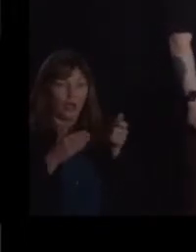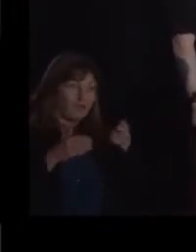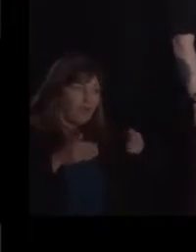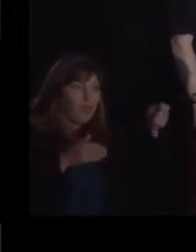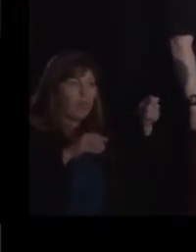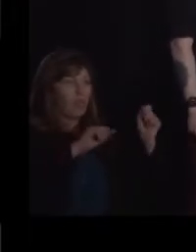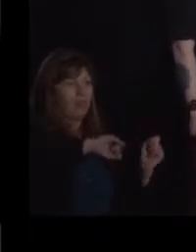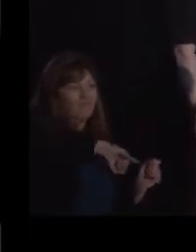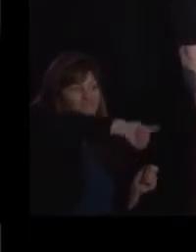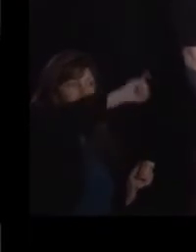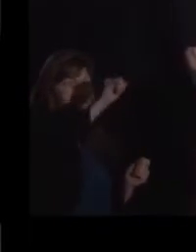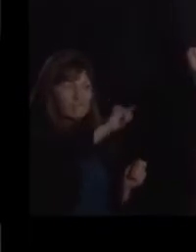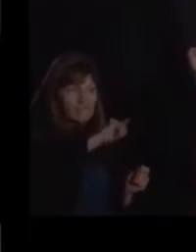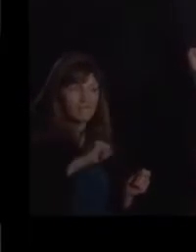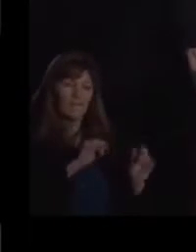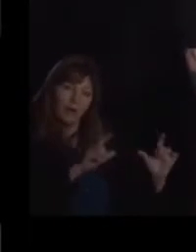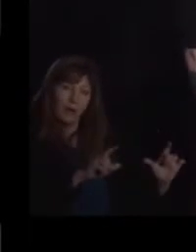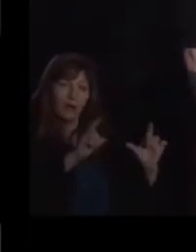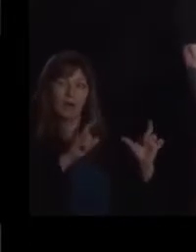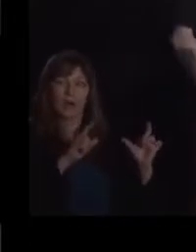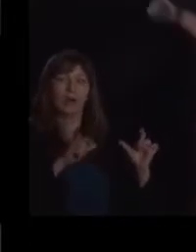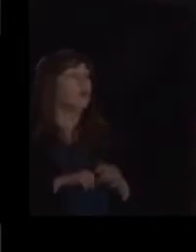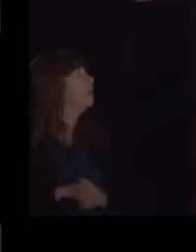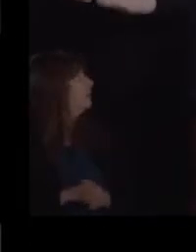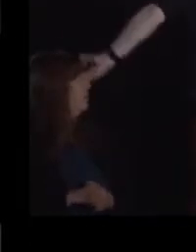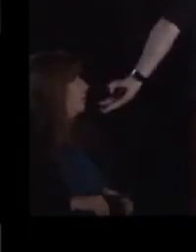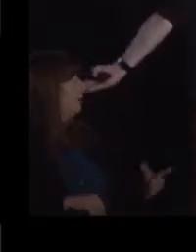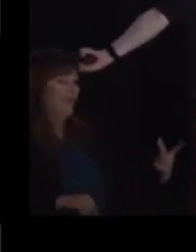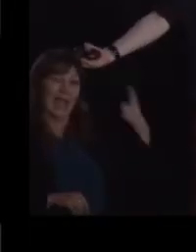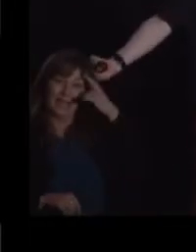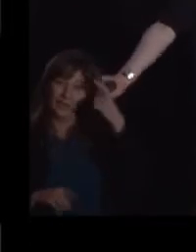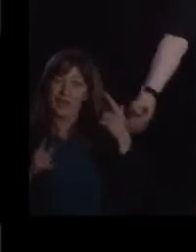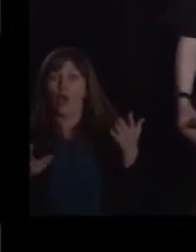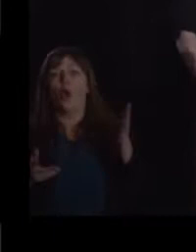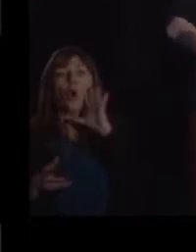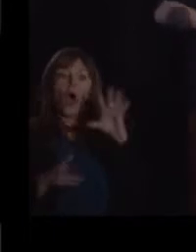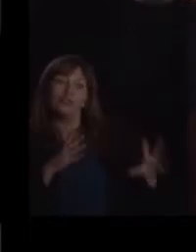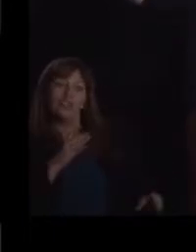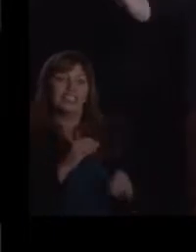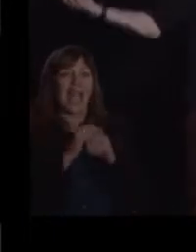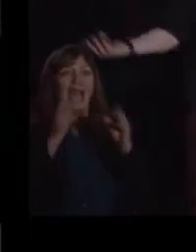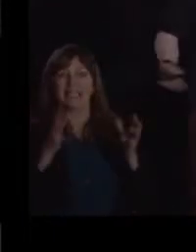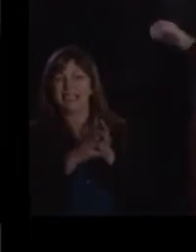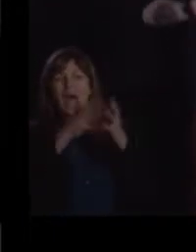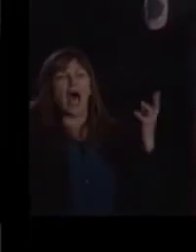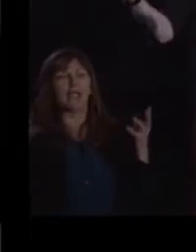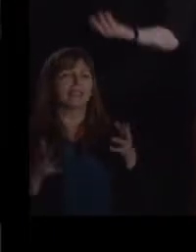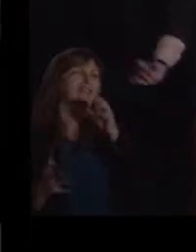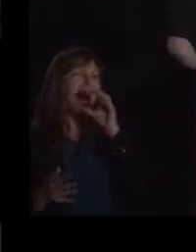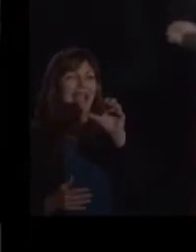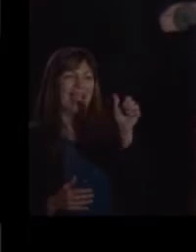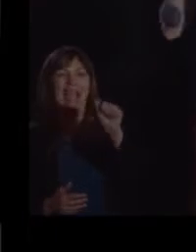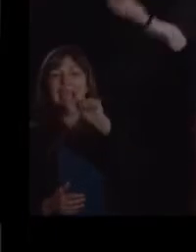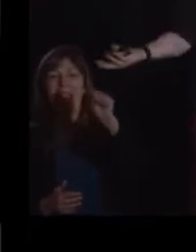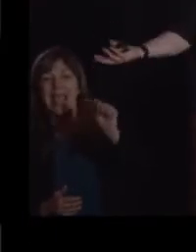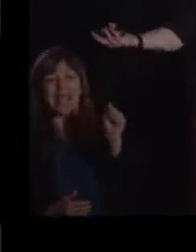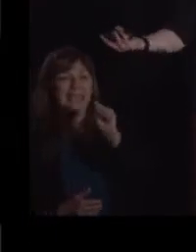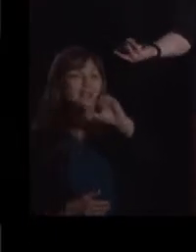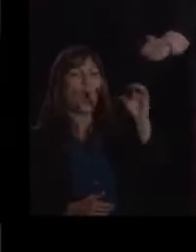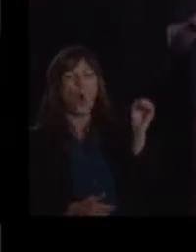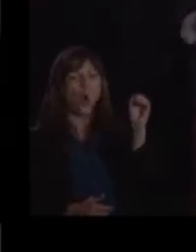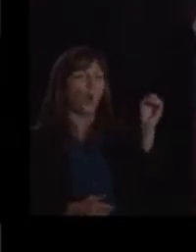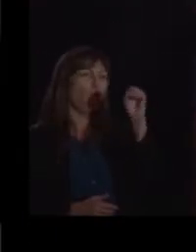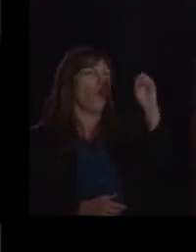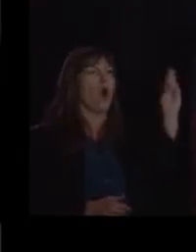space, which is not that easy when you've just decided to go, I'll just put loads of text in it. I'll just make sure there's loads of A's and O's and R's